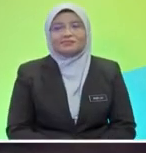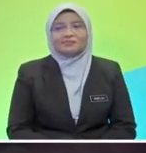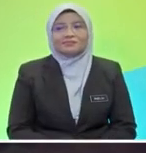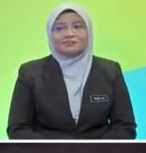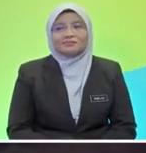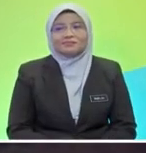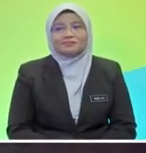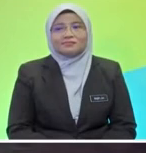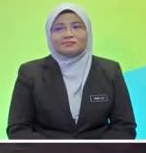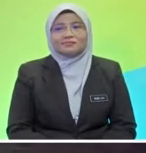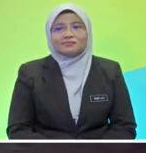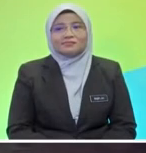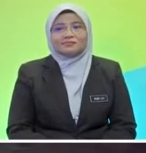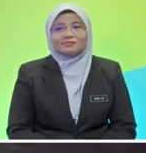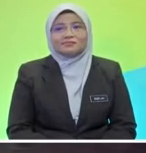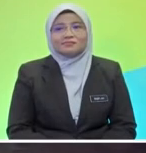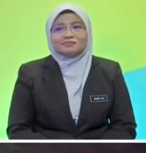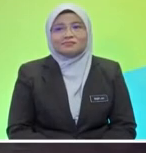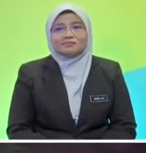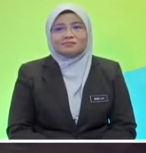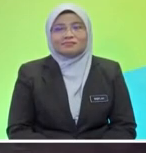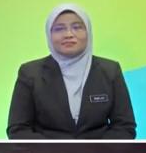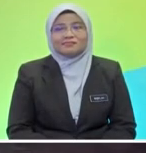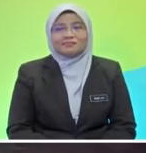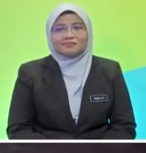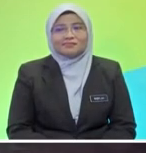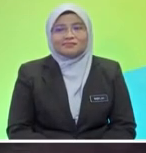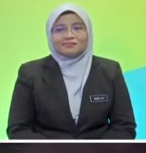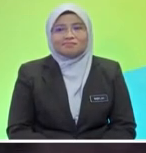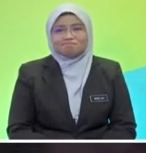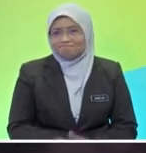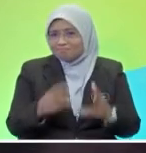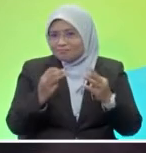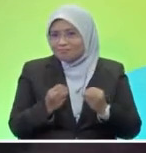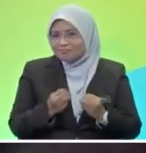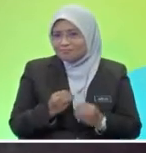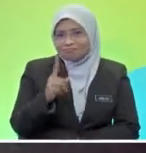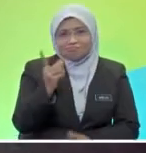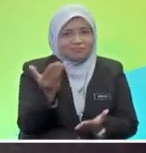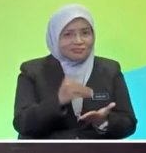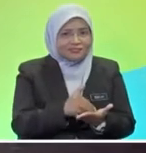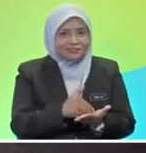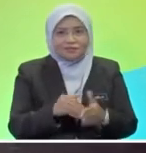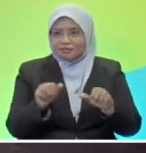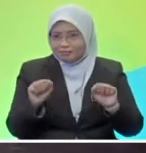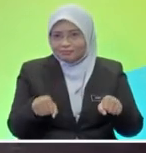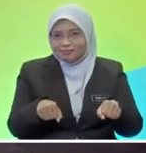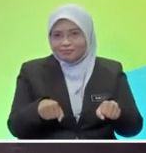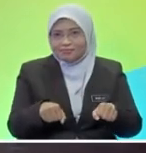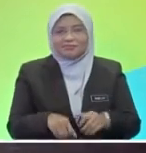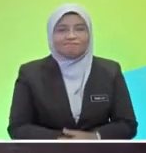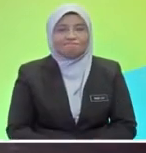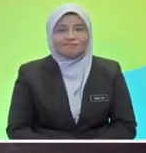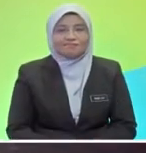more? I think I heard our friends say, let's do one more, okay? They're not satisfied. Okay, one if they more. Say so, okay. I will